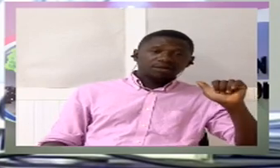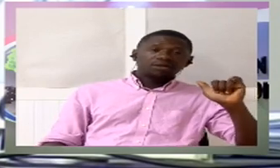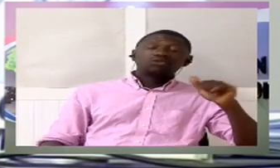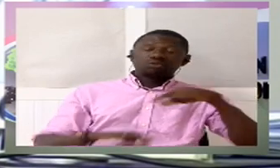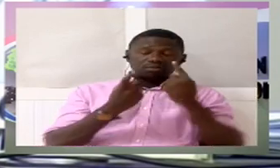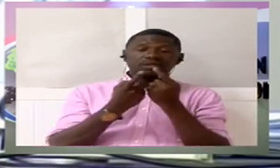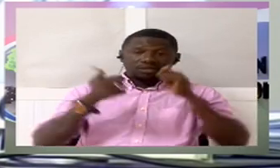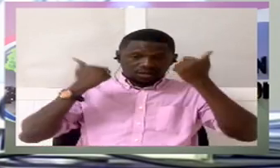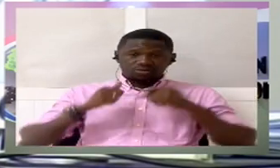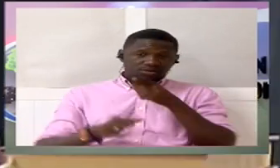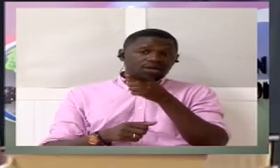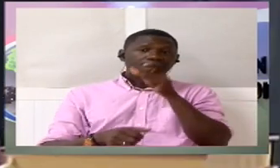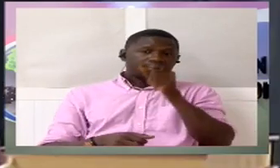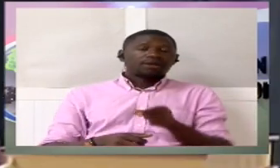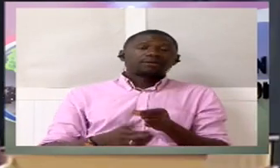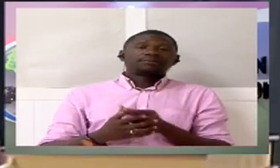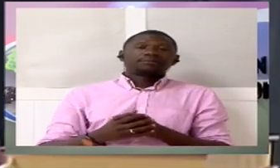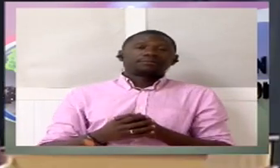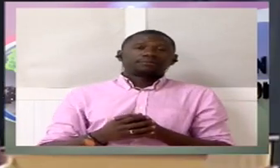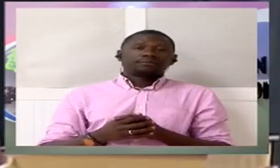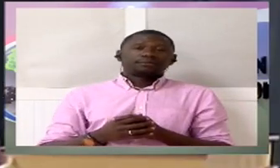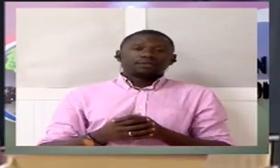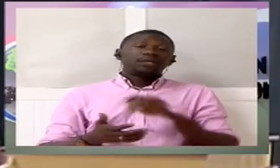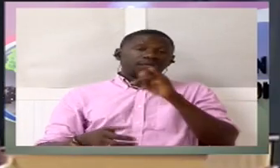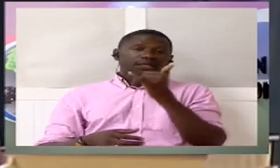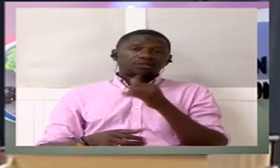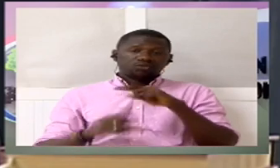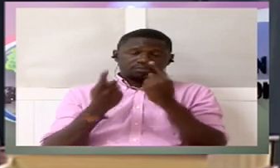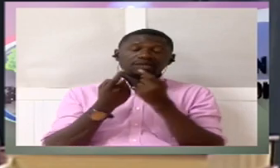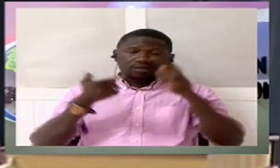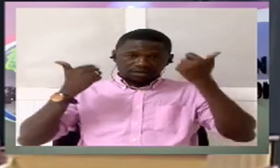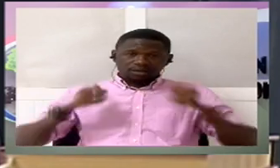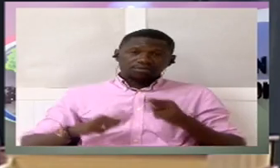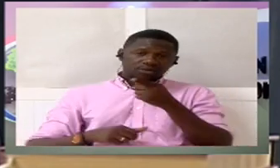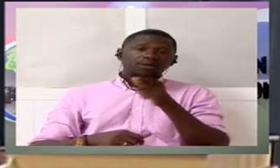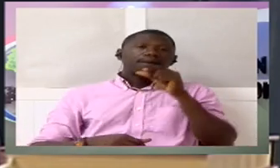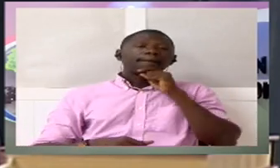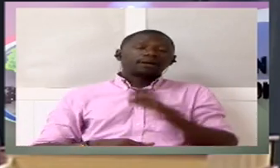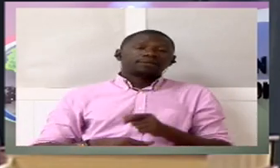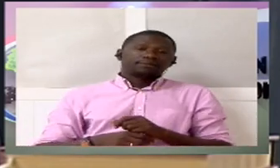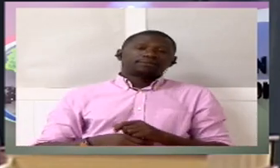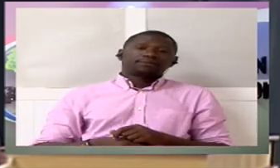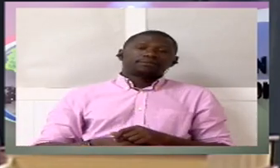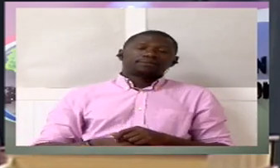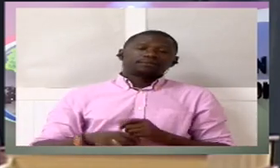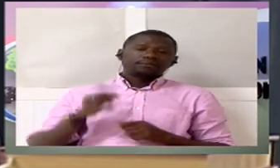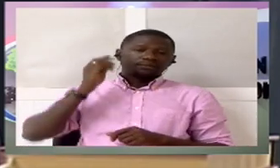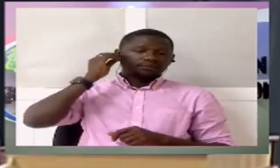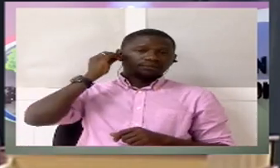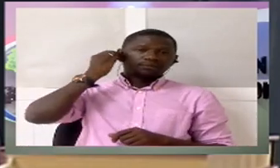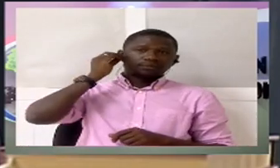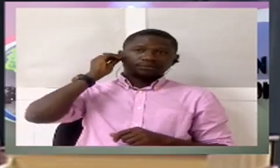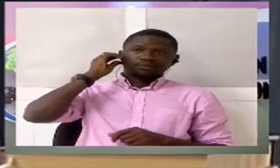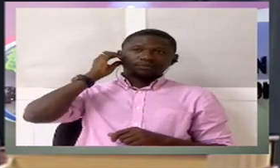Kalale Wokola. Ah, Kuna at a Kalale. Yes, something happened to him eventually. Because I found